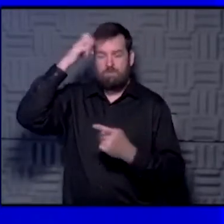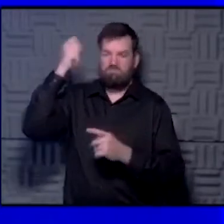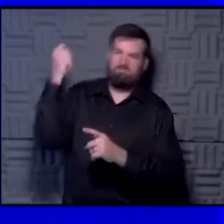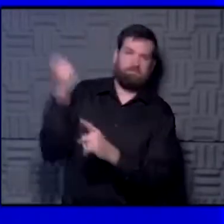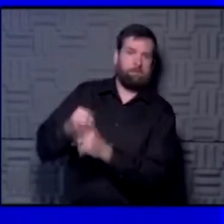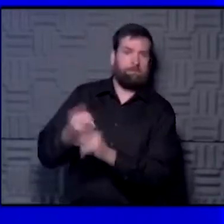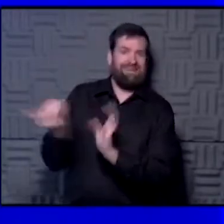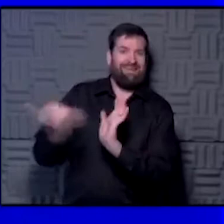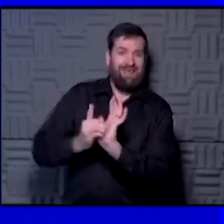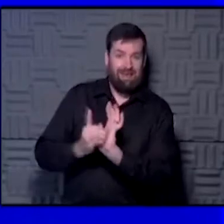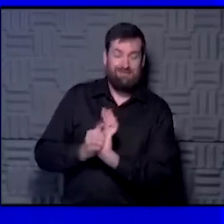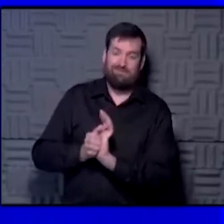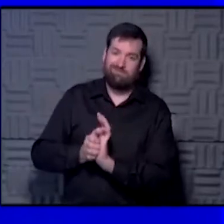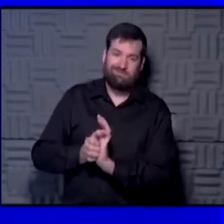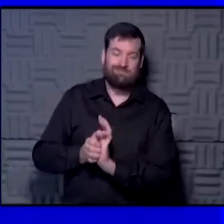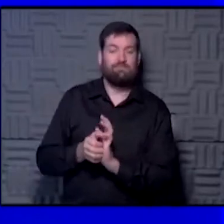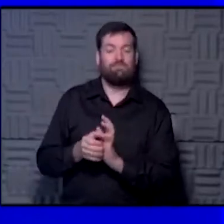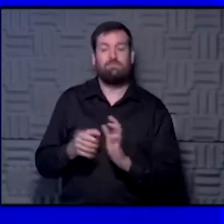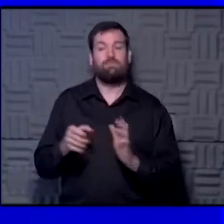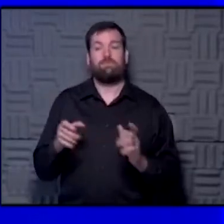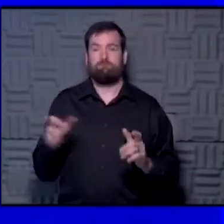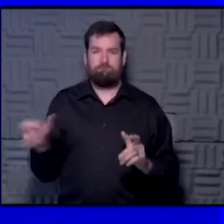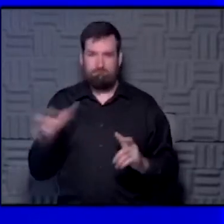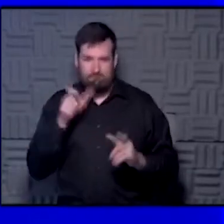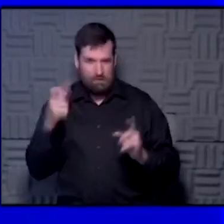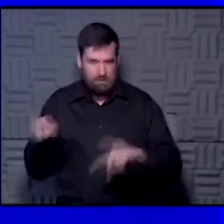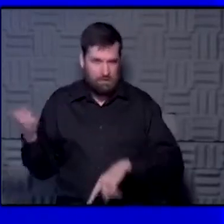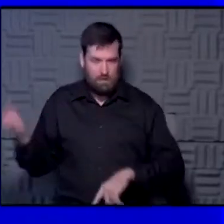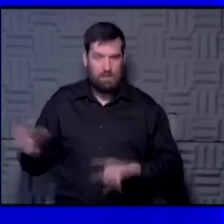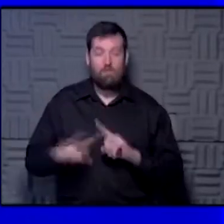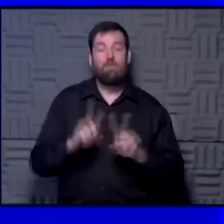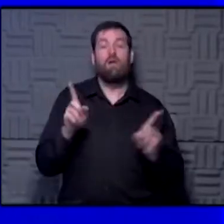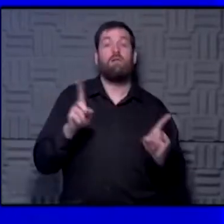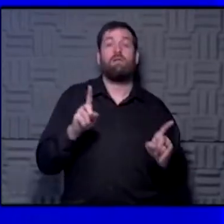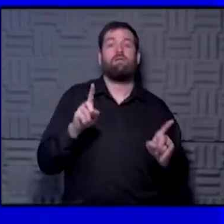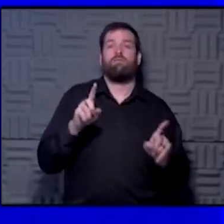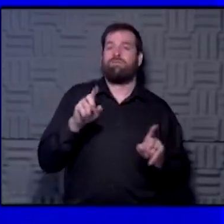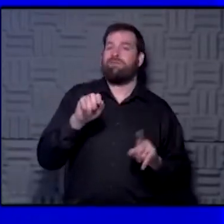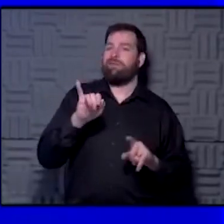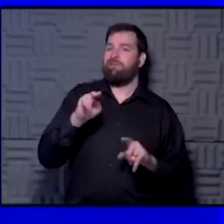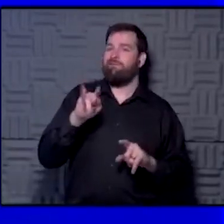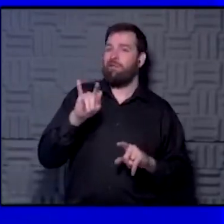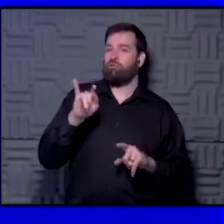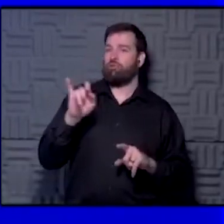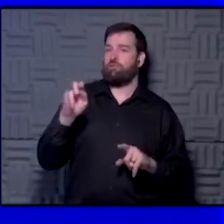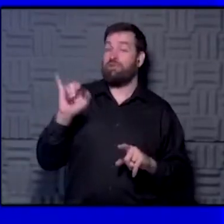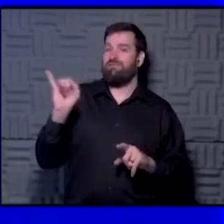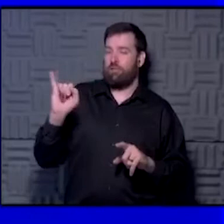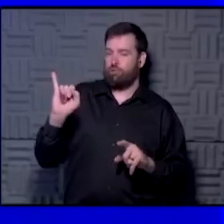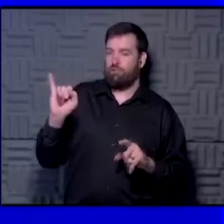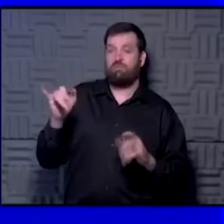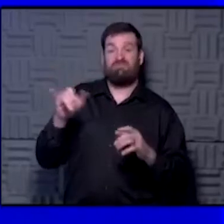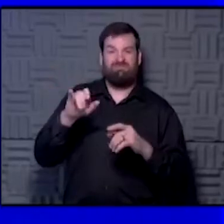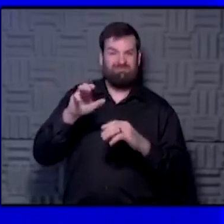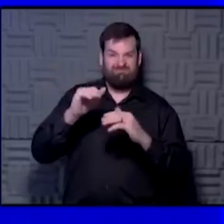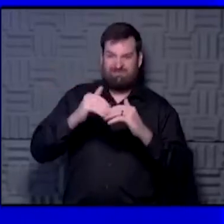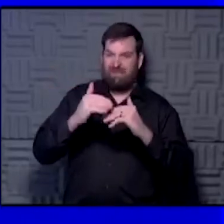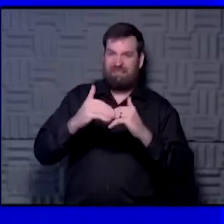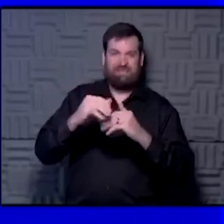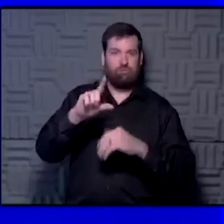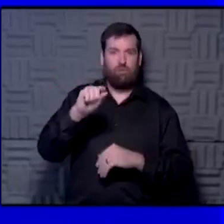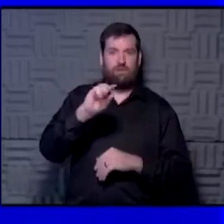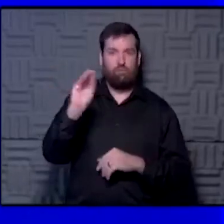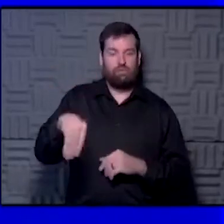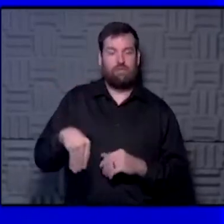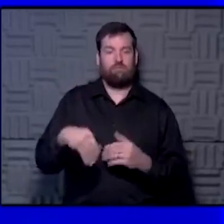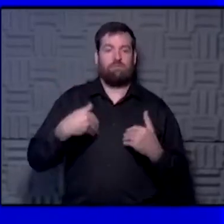very hard again. I think that has to do more with the infection dynamics, though. We do know that 20% or more of new acute infections